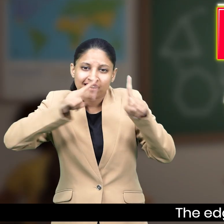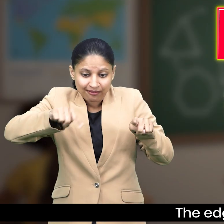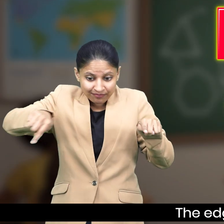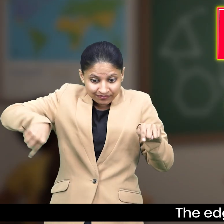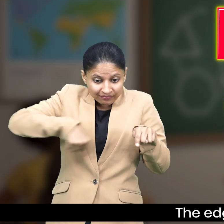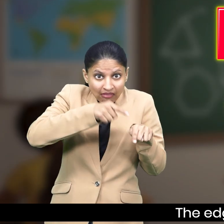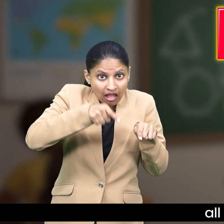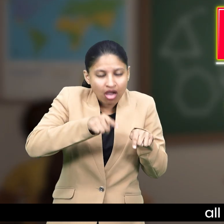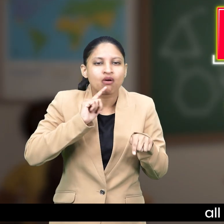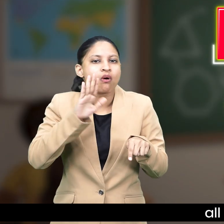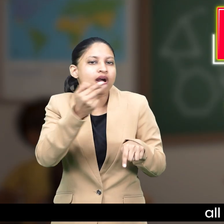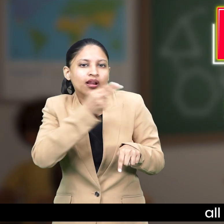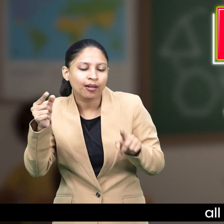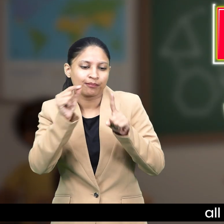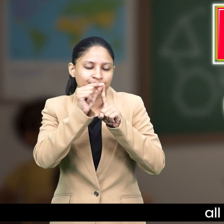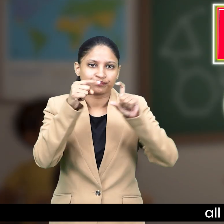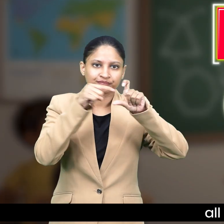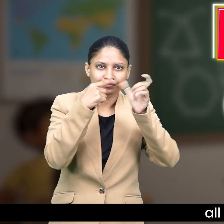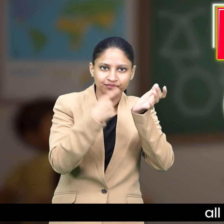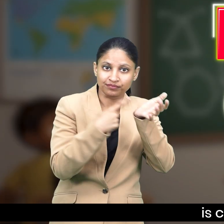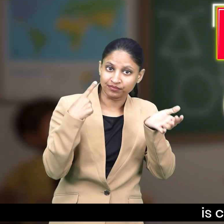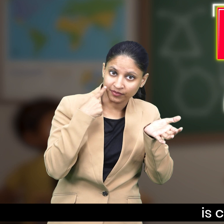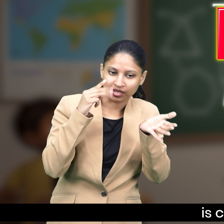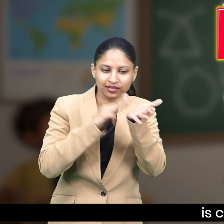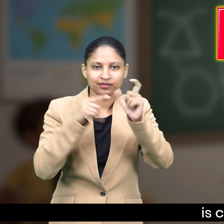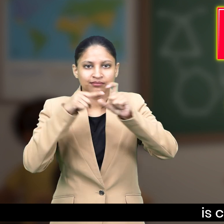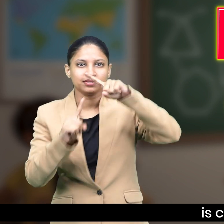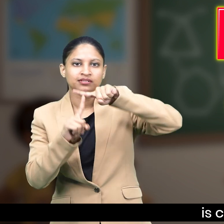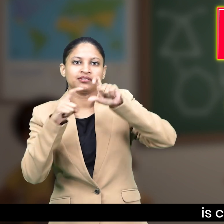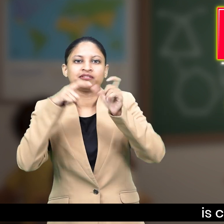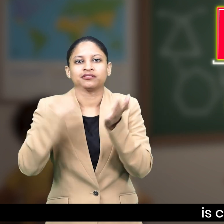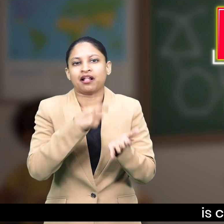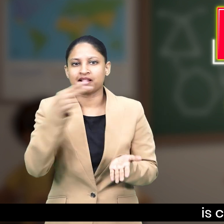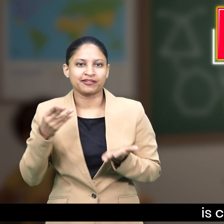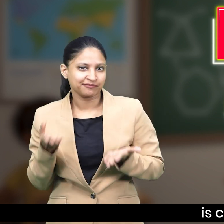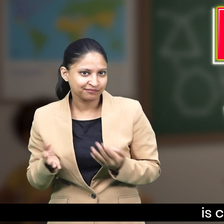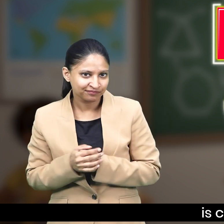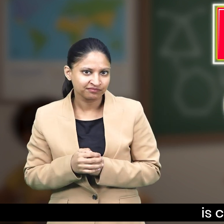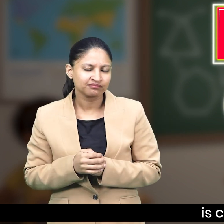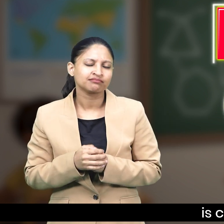line that goes all around the shape, is called the perimeter.